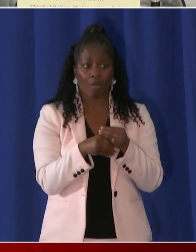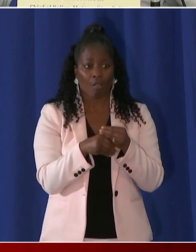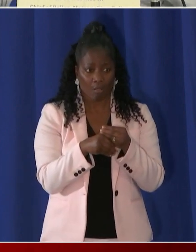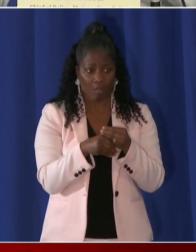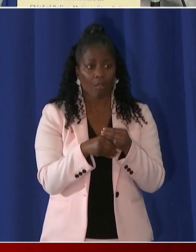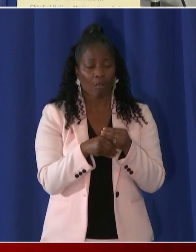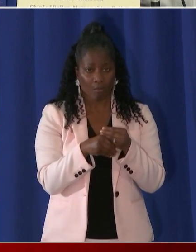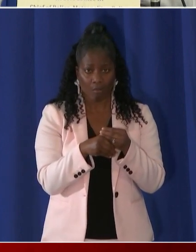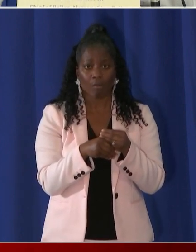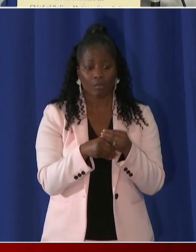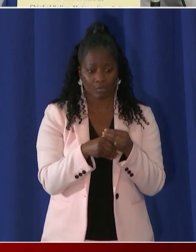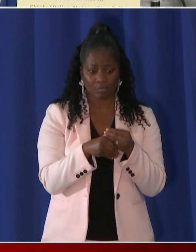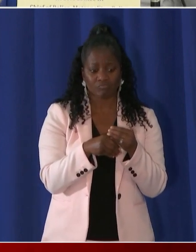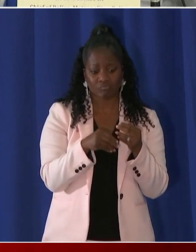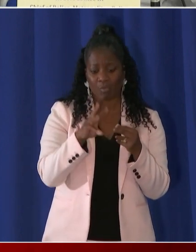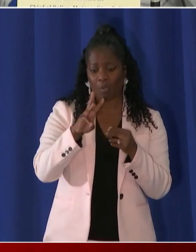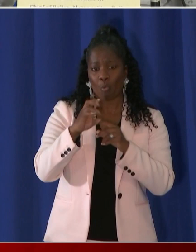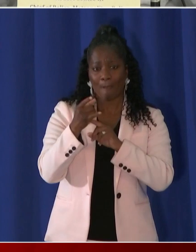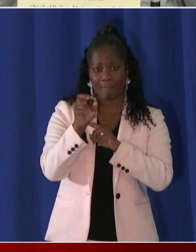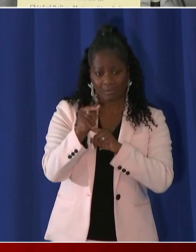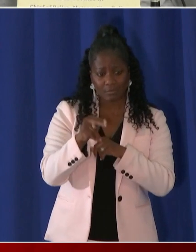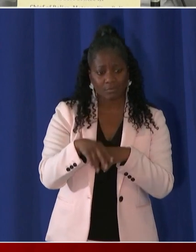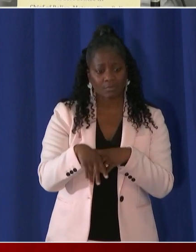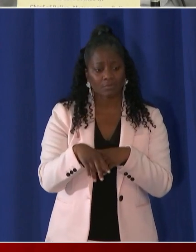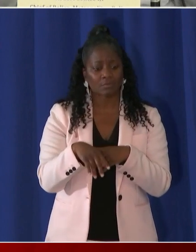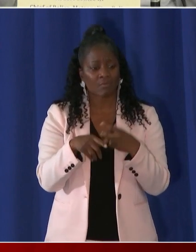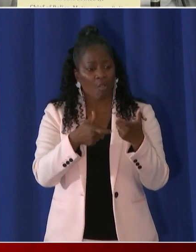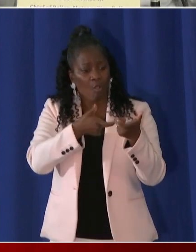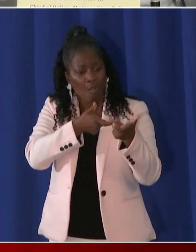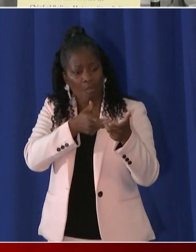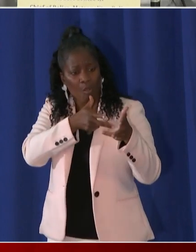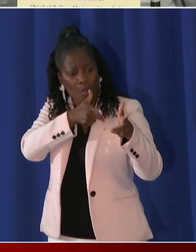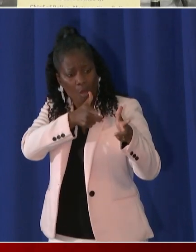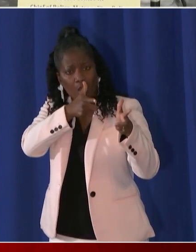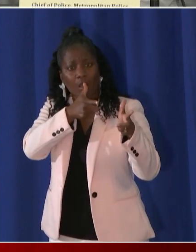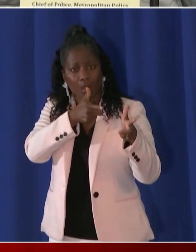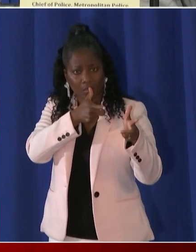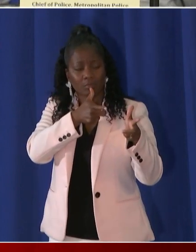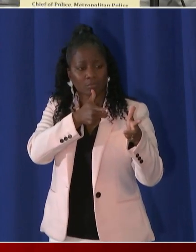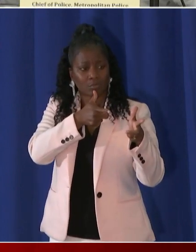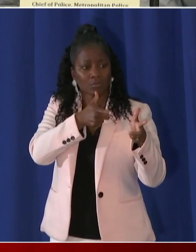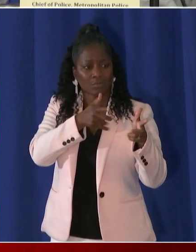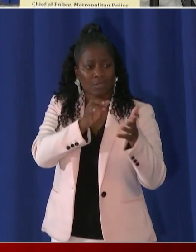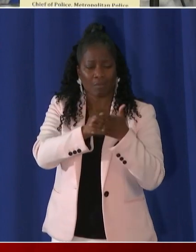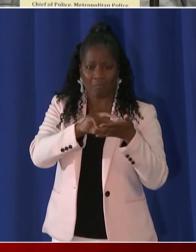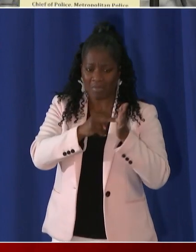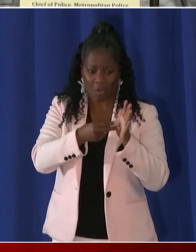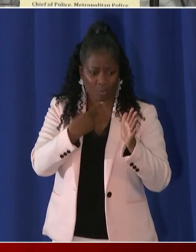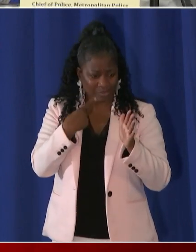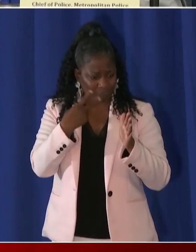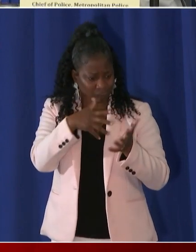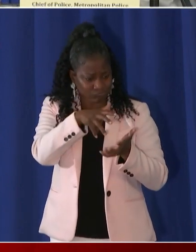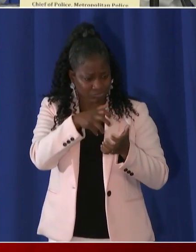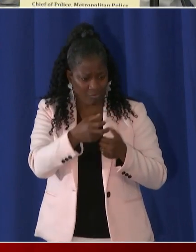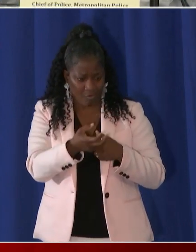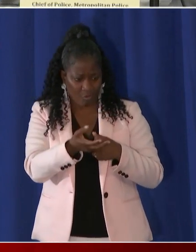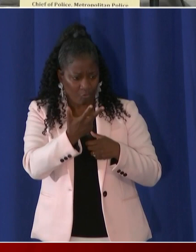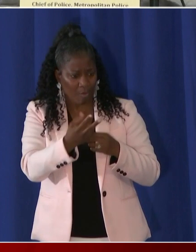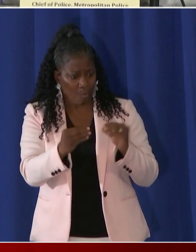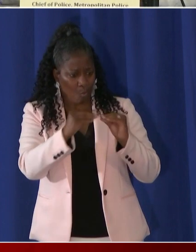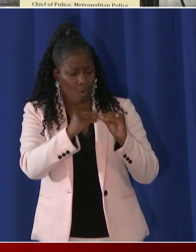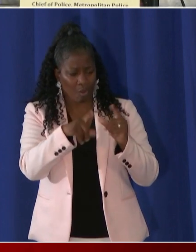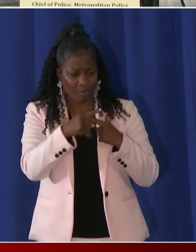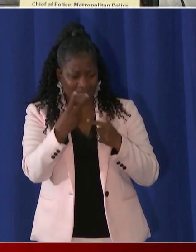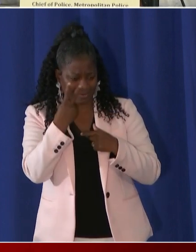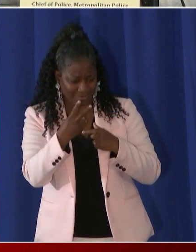of firearms, long guns, long gun rifles. It's the bottom receiver part and other parts